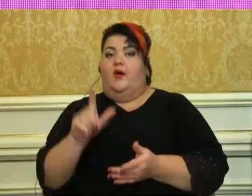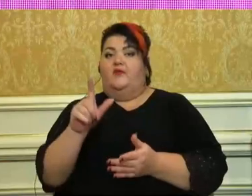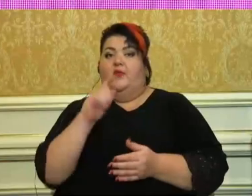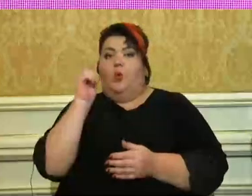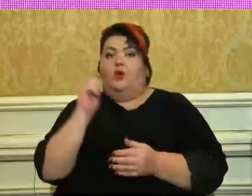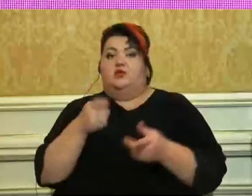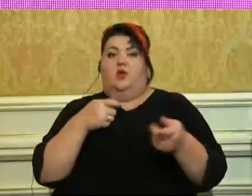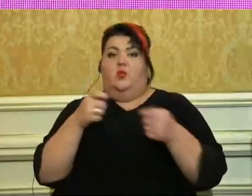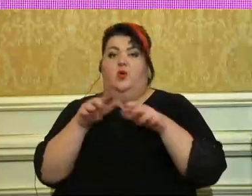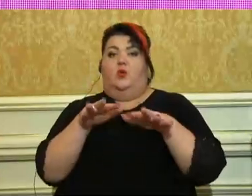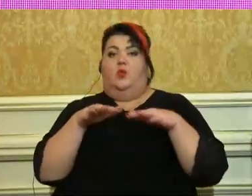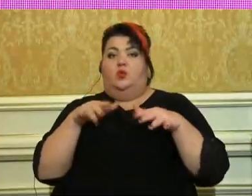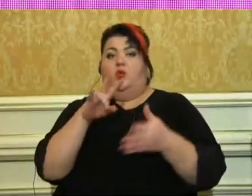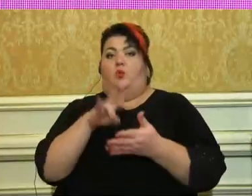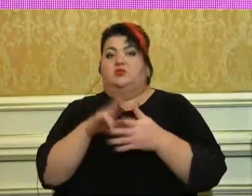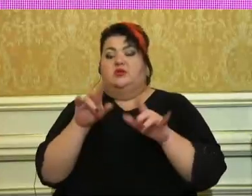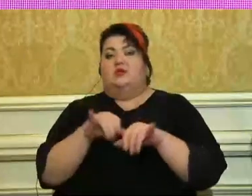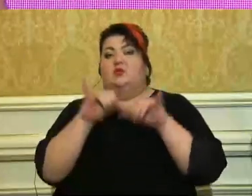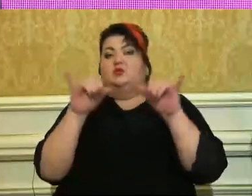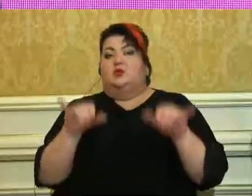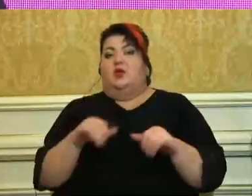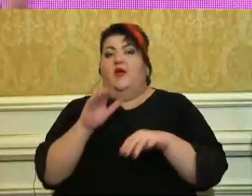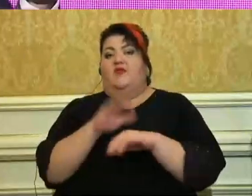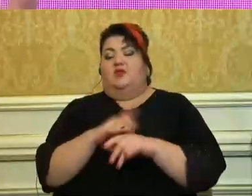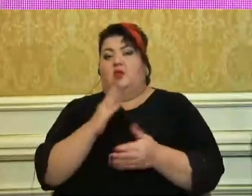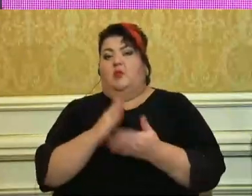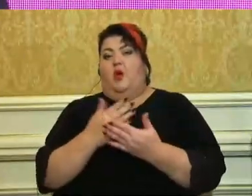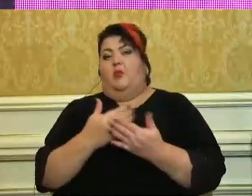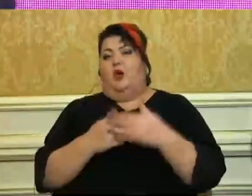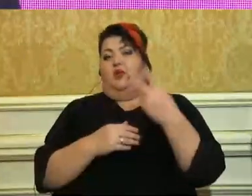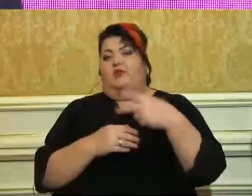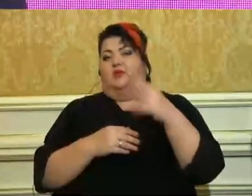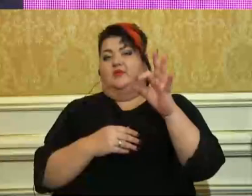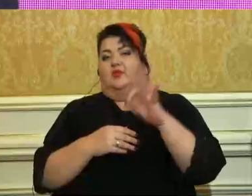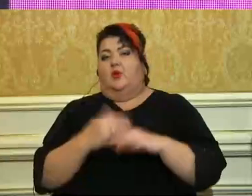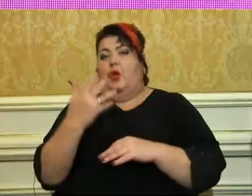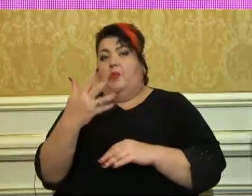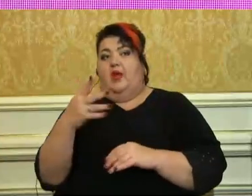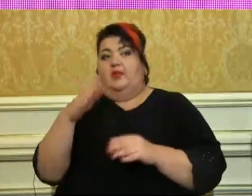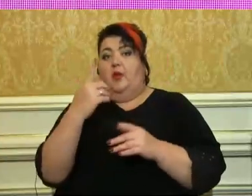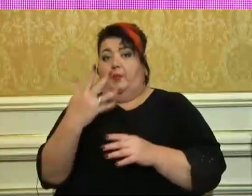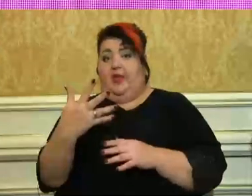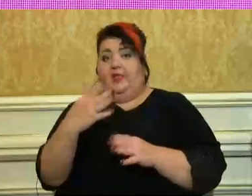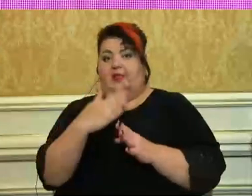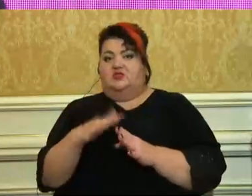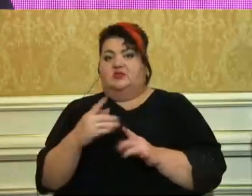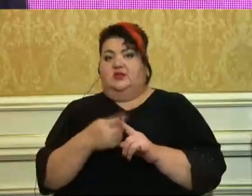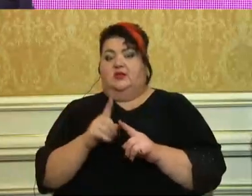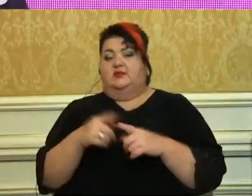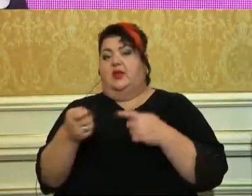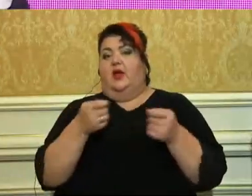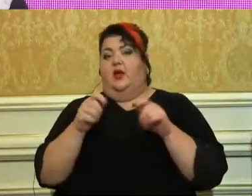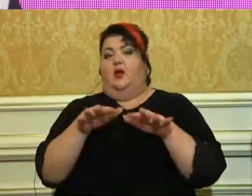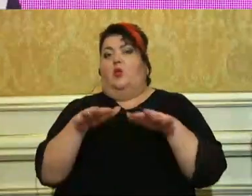Ukrainian government has a tendency to grow. And today I cannot say that we have 20%, but the fifth part of the Ukrainian